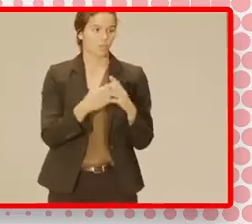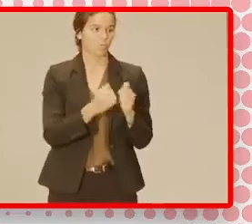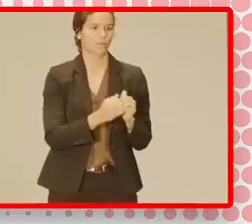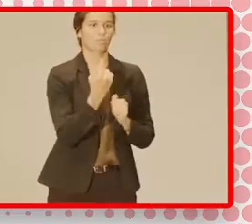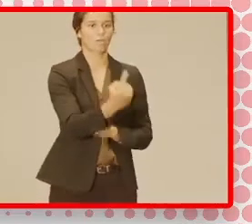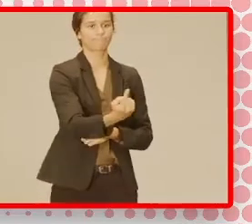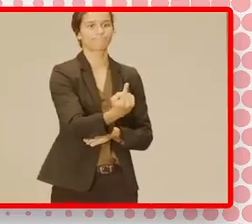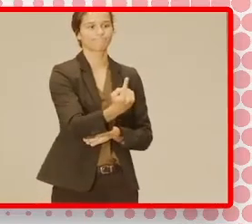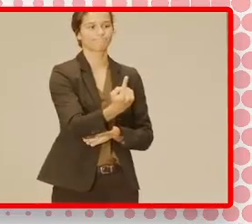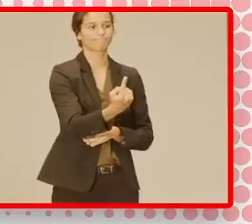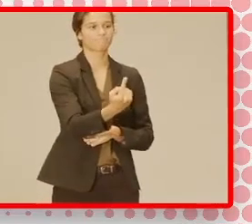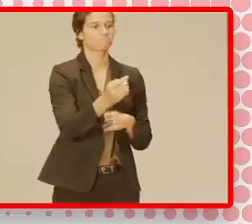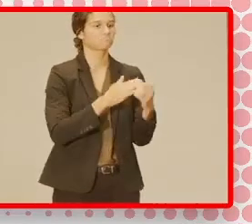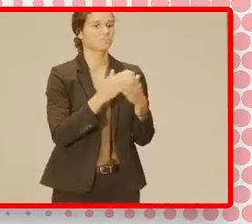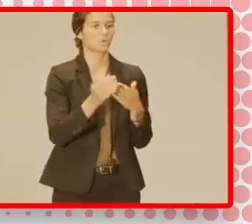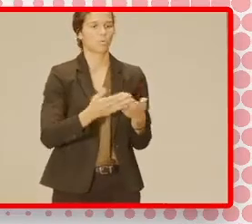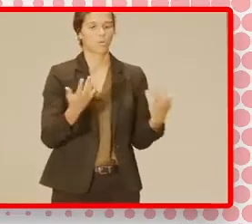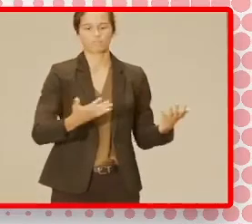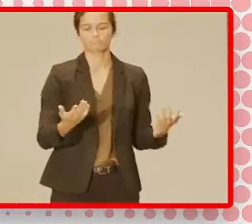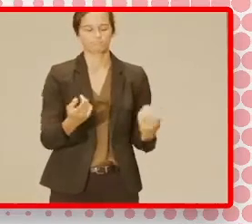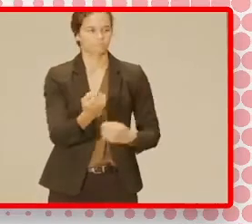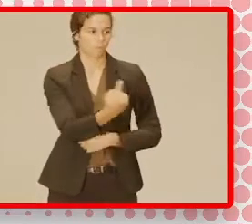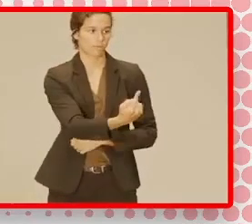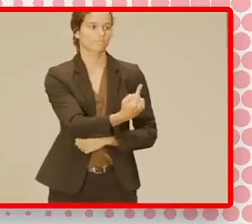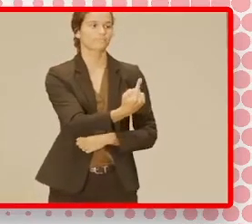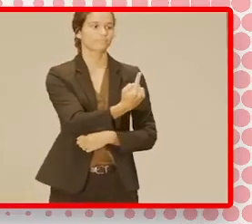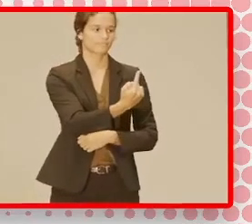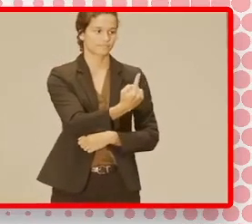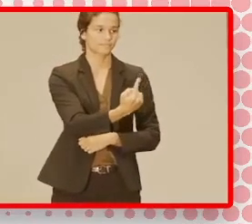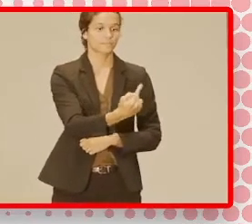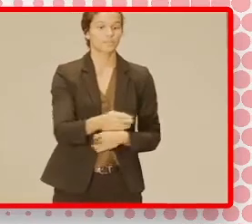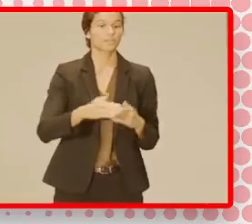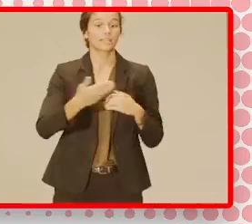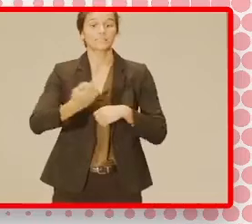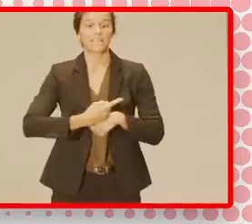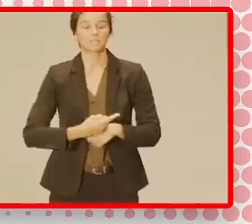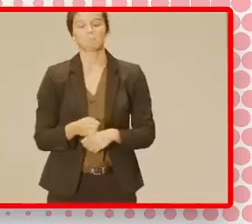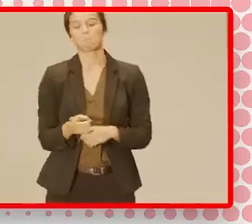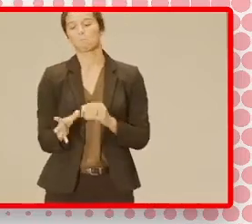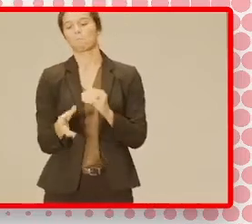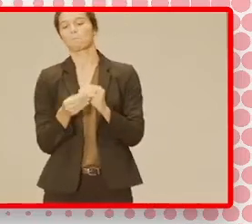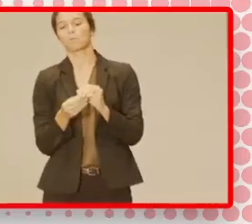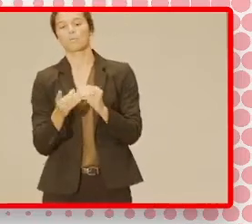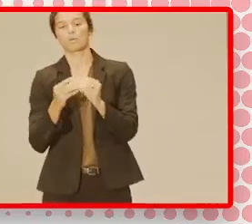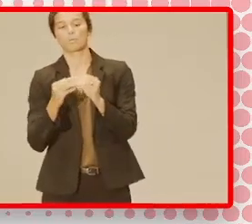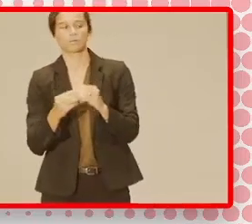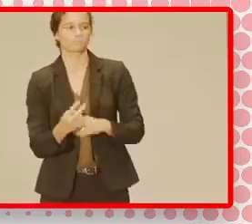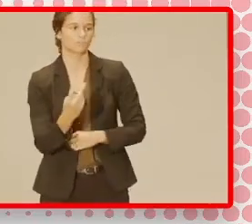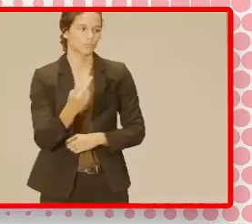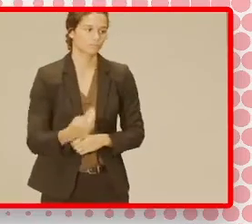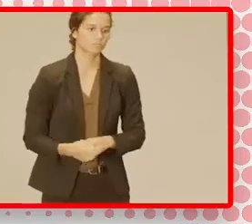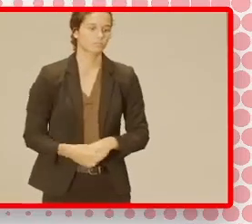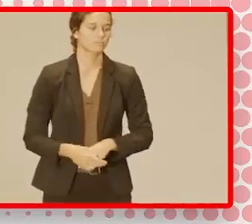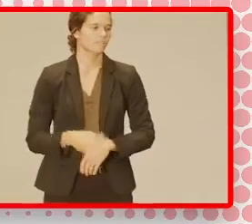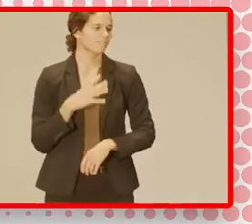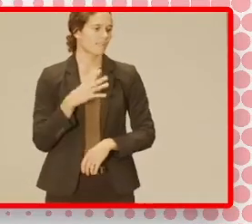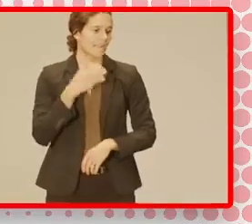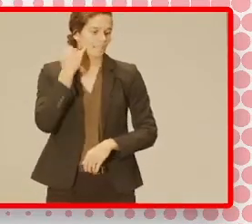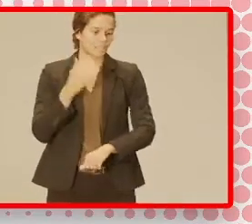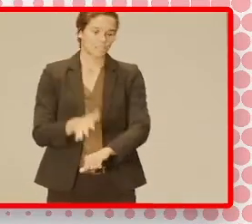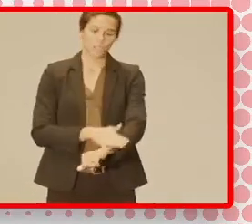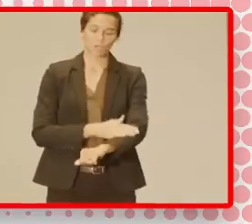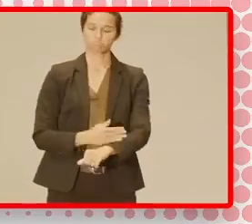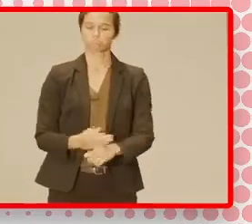and then every couple, 3 days, just do one more and be okay with slow, steady progress. Because, look, slow,